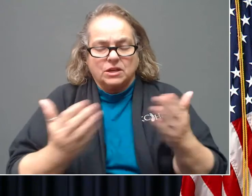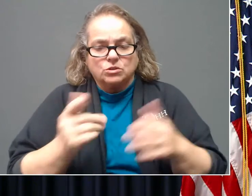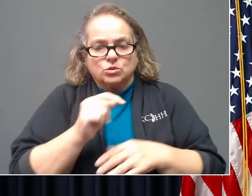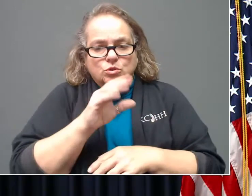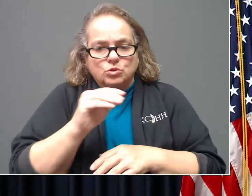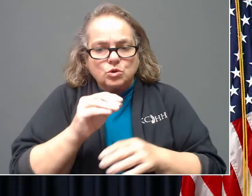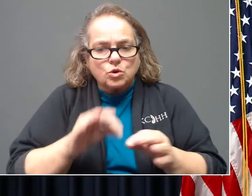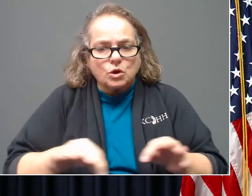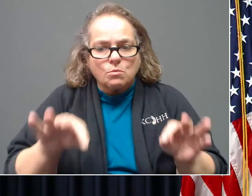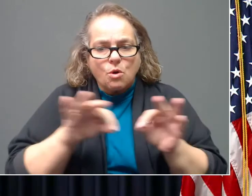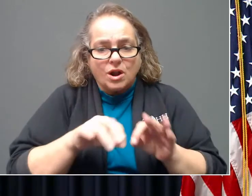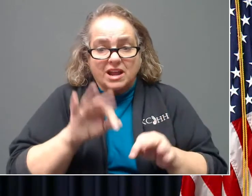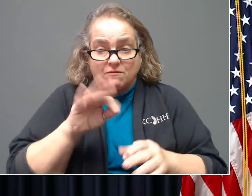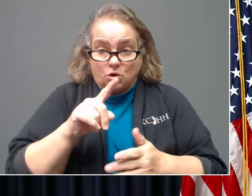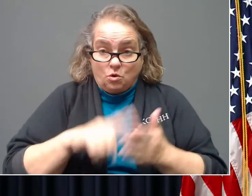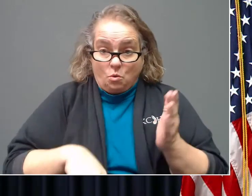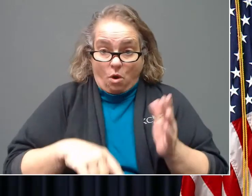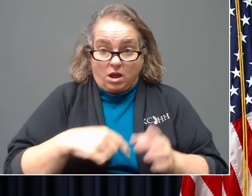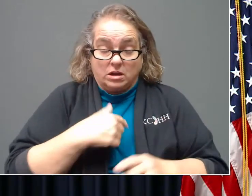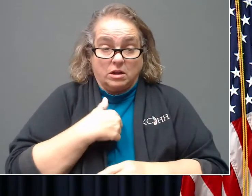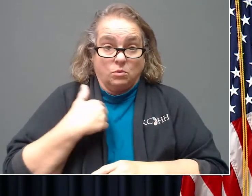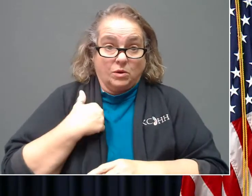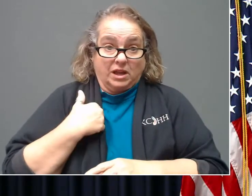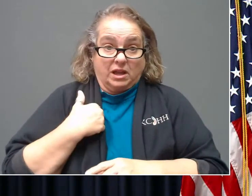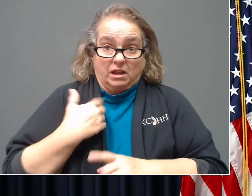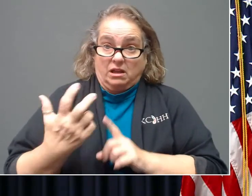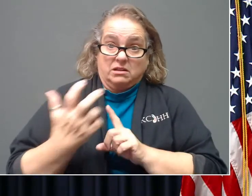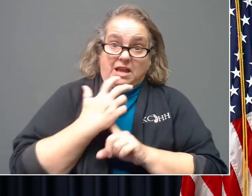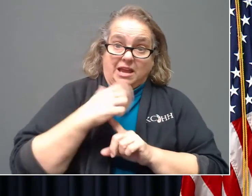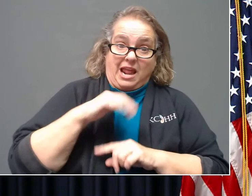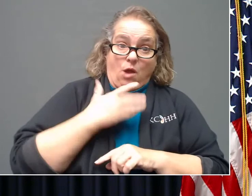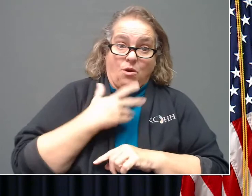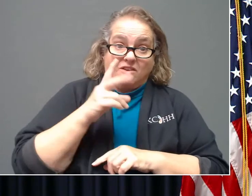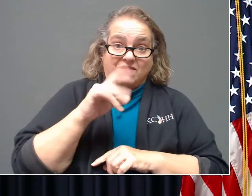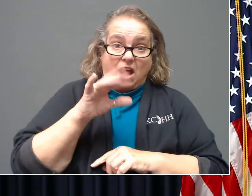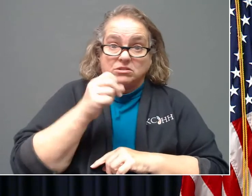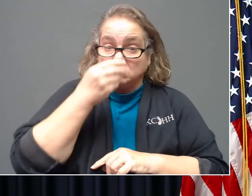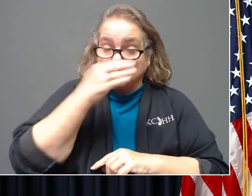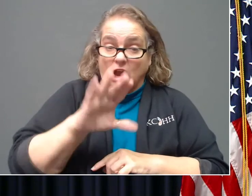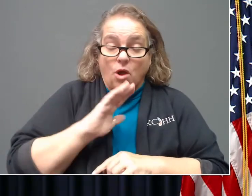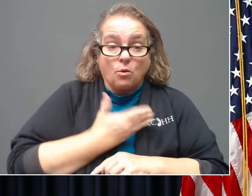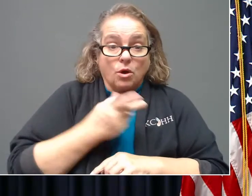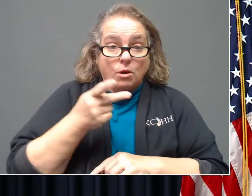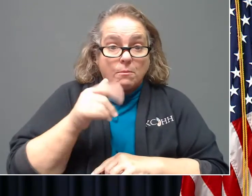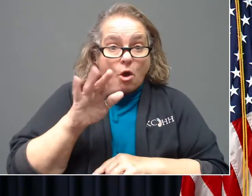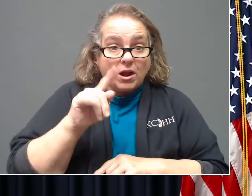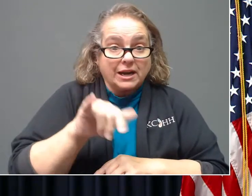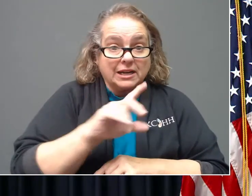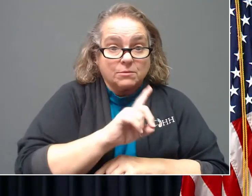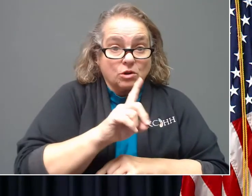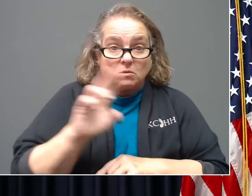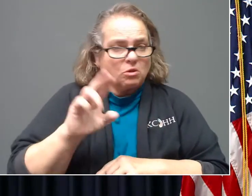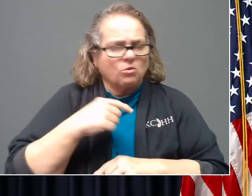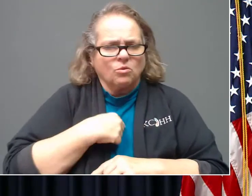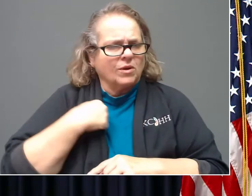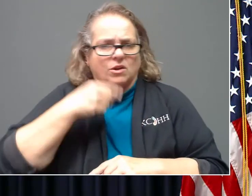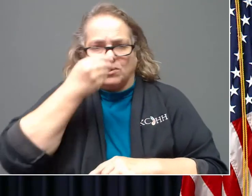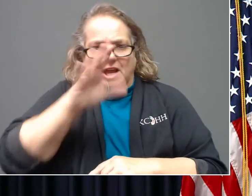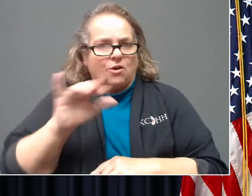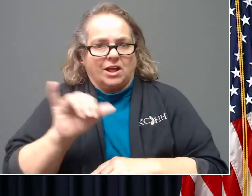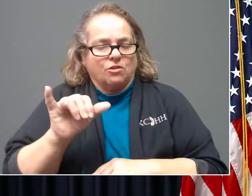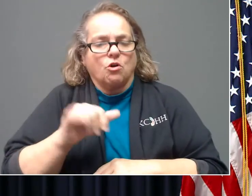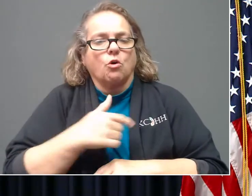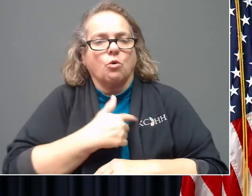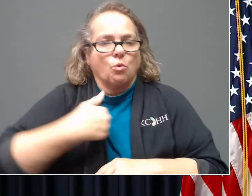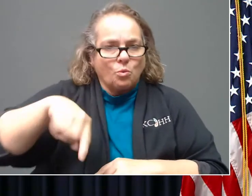what is attacking us in this virus doesn't care about party, we can't either. Just Americans fighting COVID each